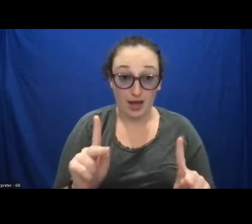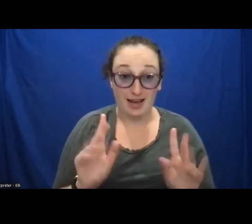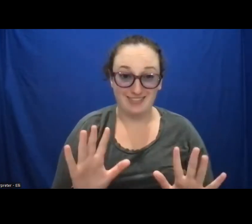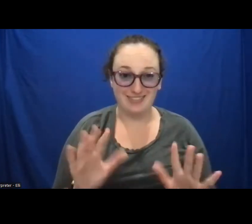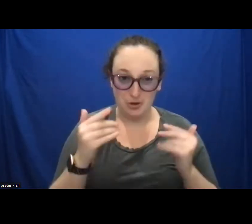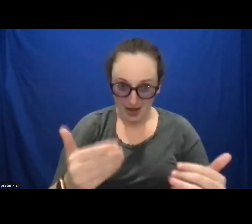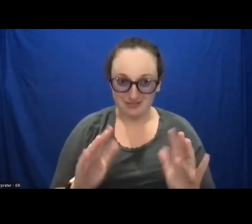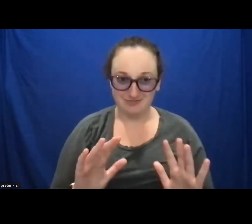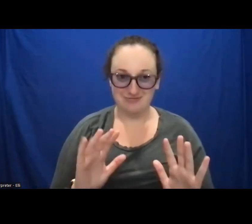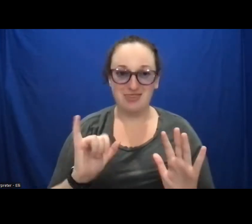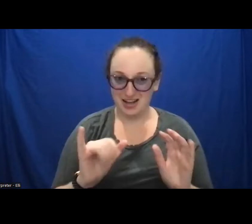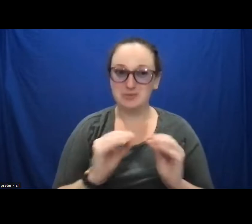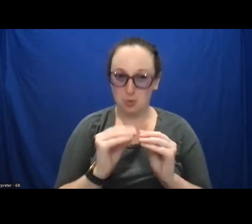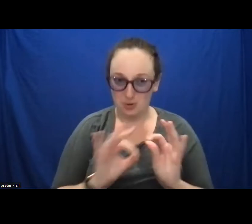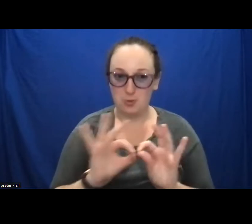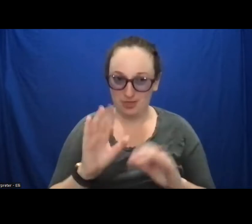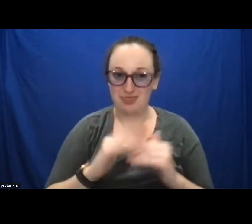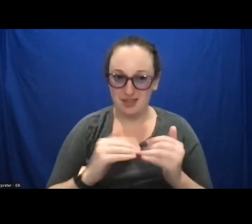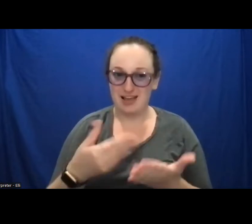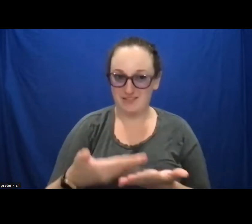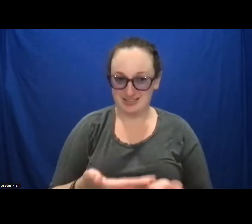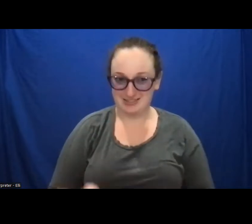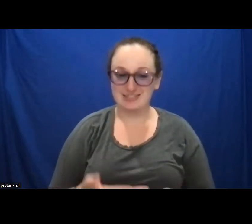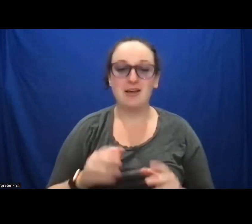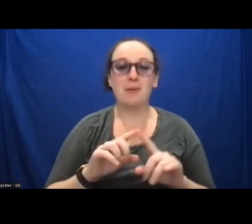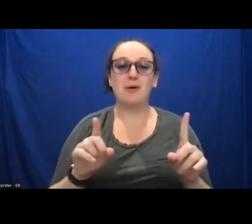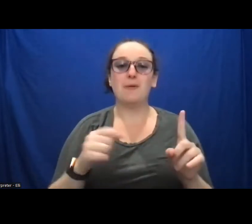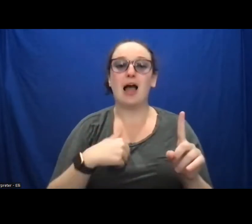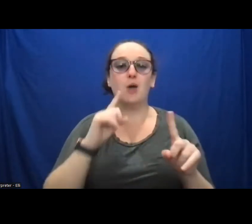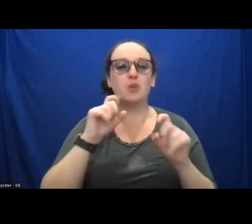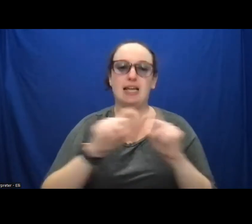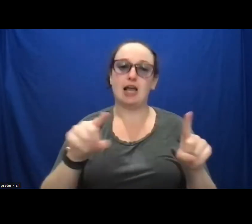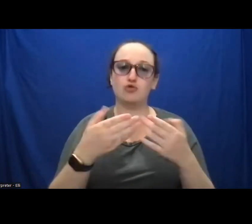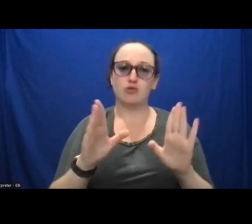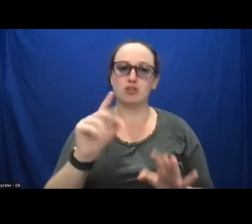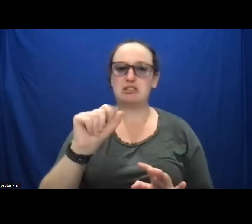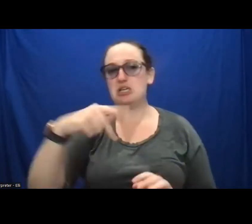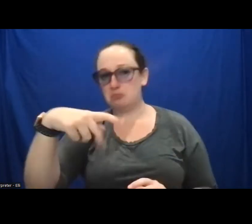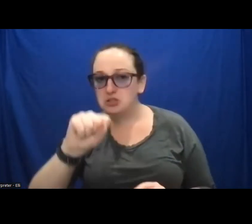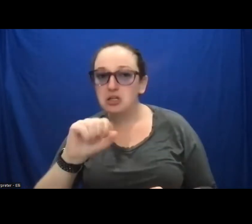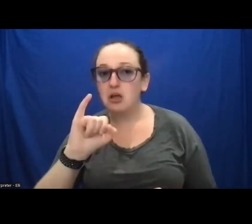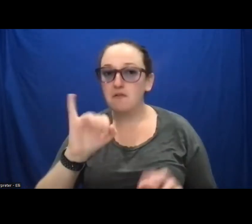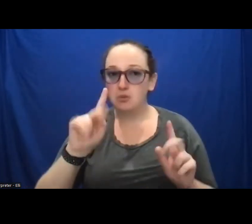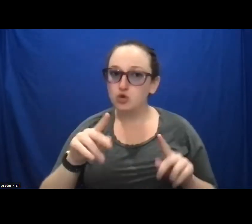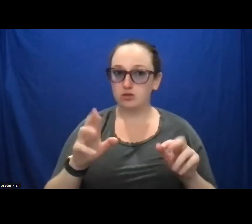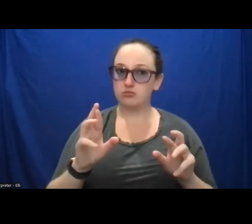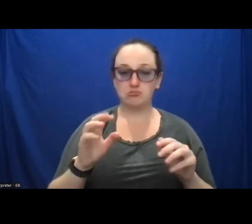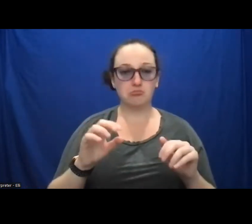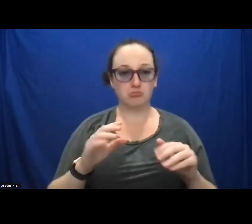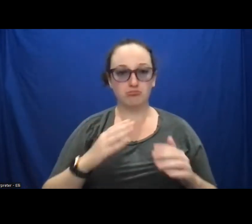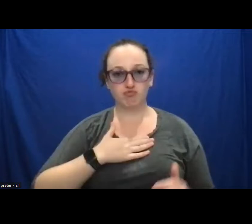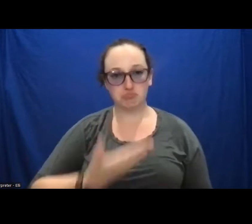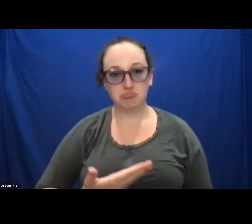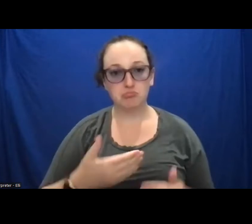the evidence collection. But I can send out some general tips to the group here. Thank you so much.